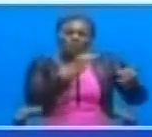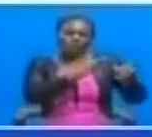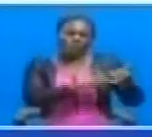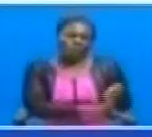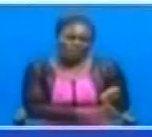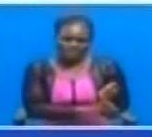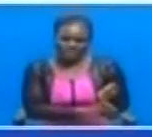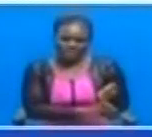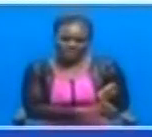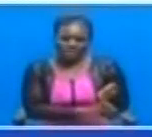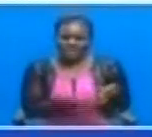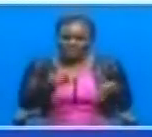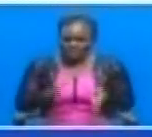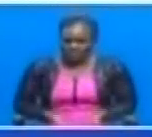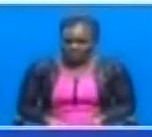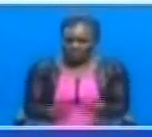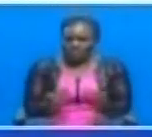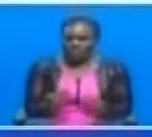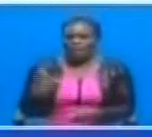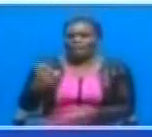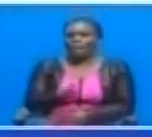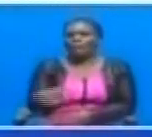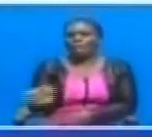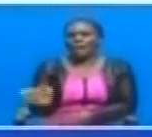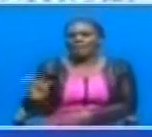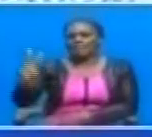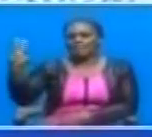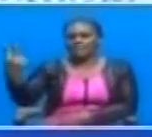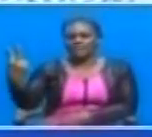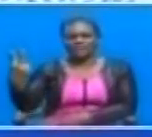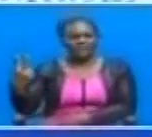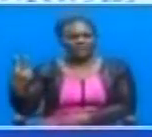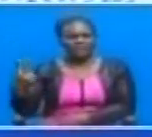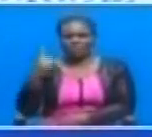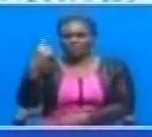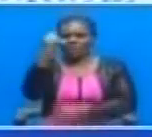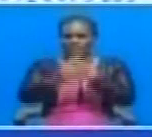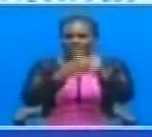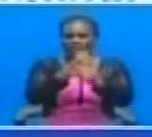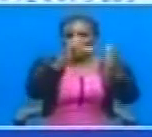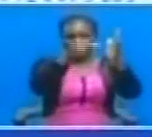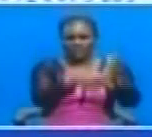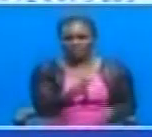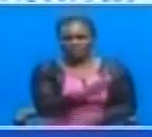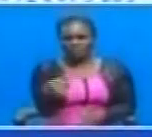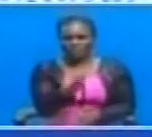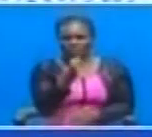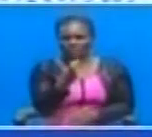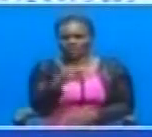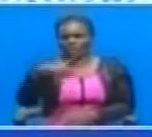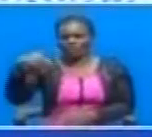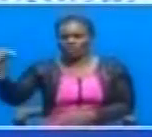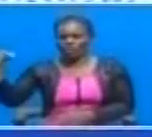Dunham, with whom he sired a son, Barack Obama II. A year later, Obama Senior headed to